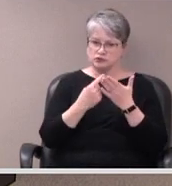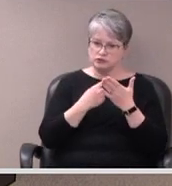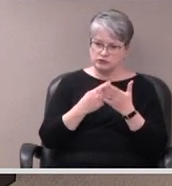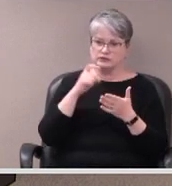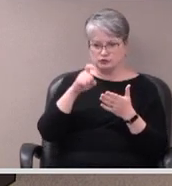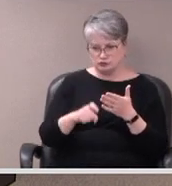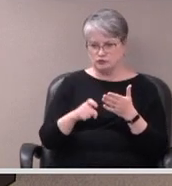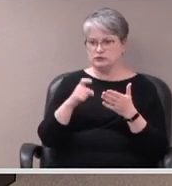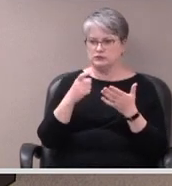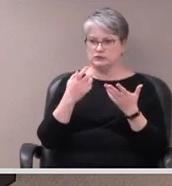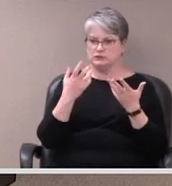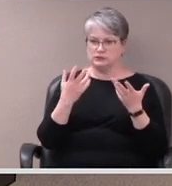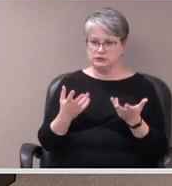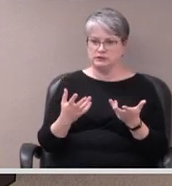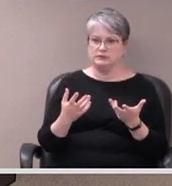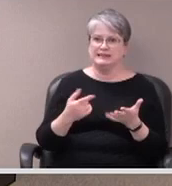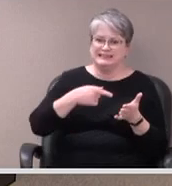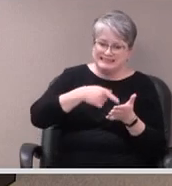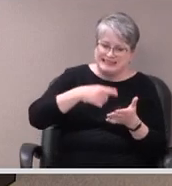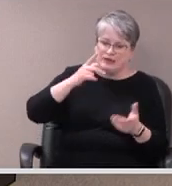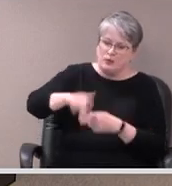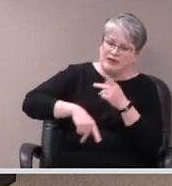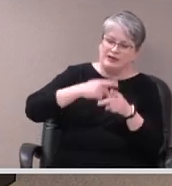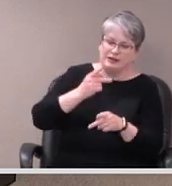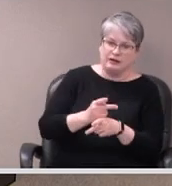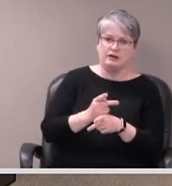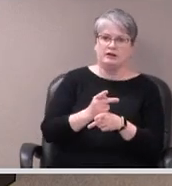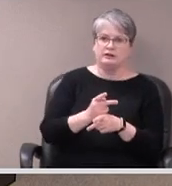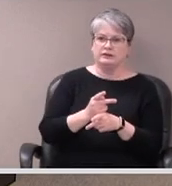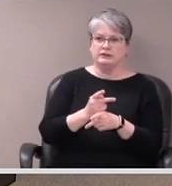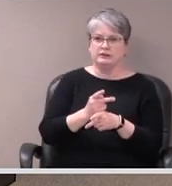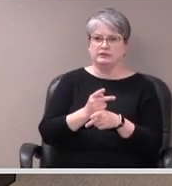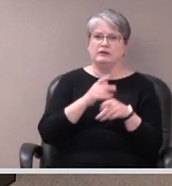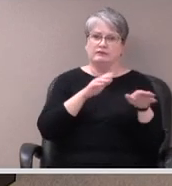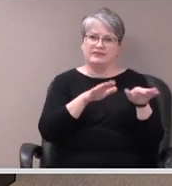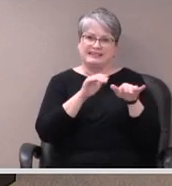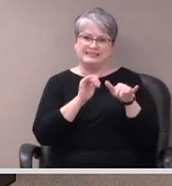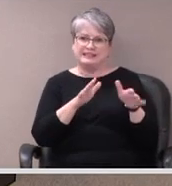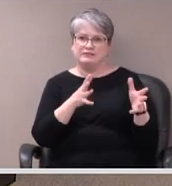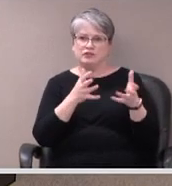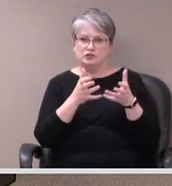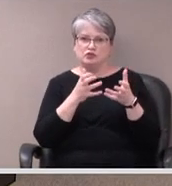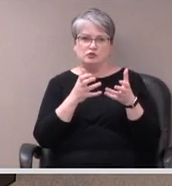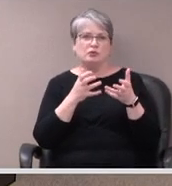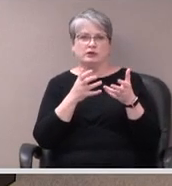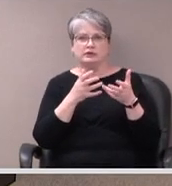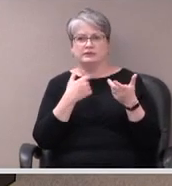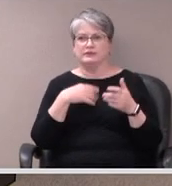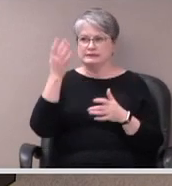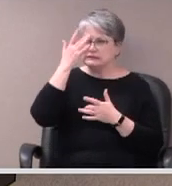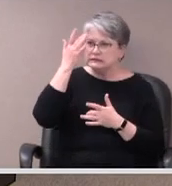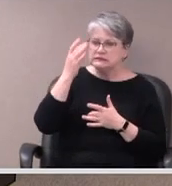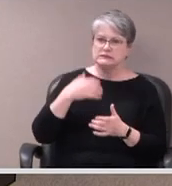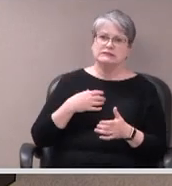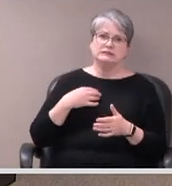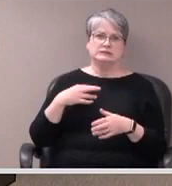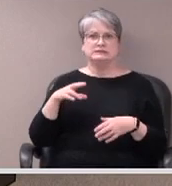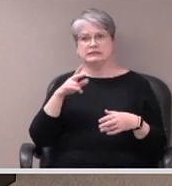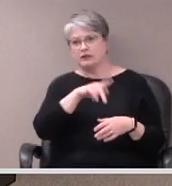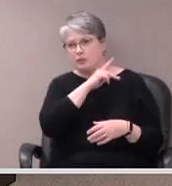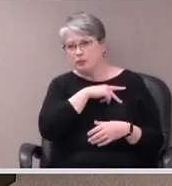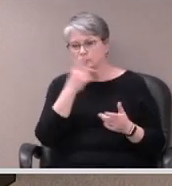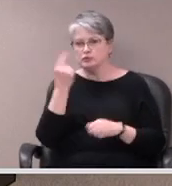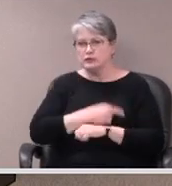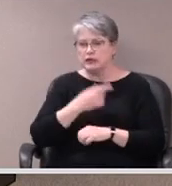need to state what type of leave you're trying to take, whether it's sick leave or a personal day or